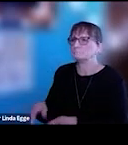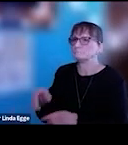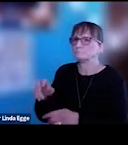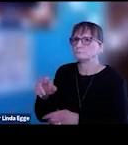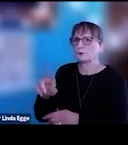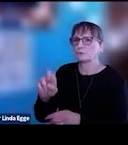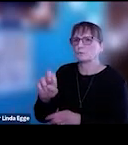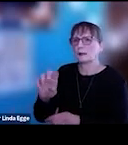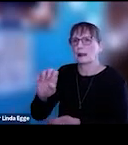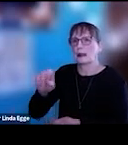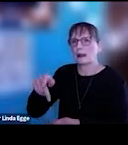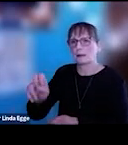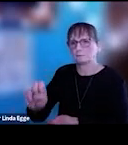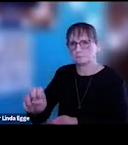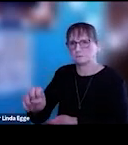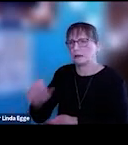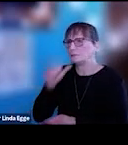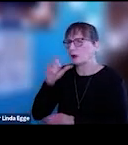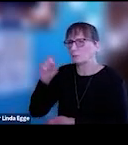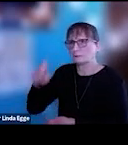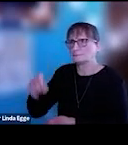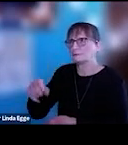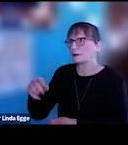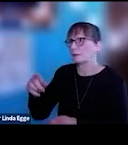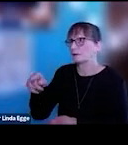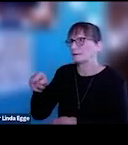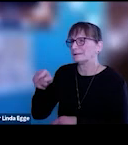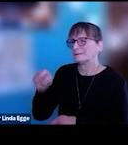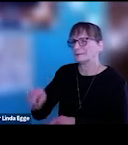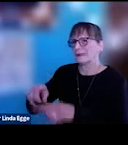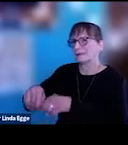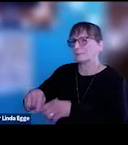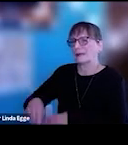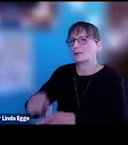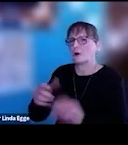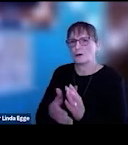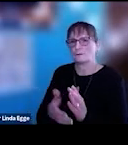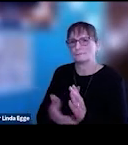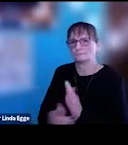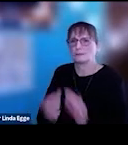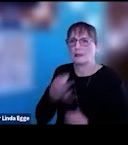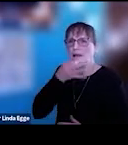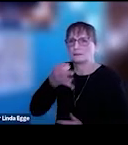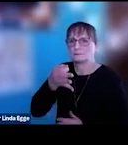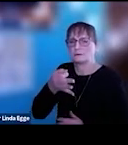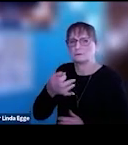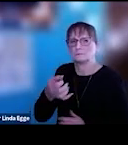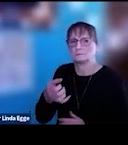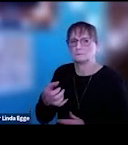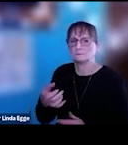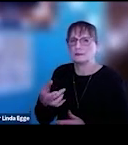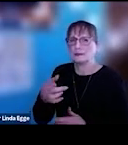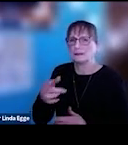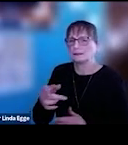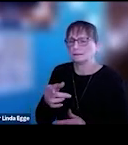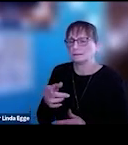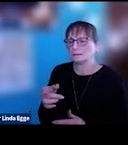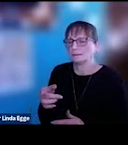don't necessarily believe they should rely on experts or may be reluctant to. This